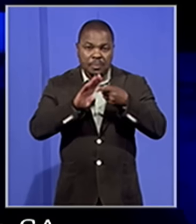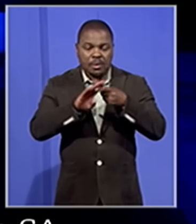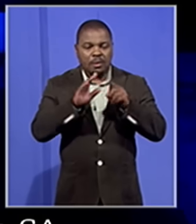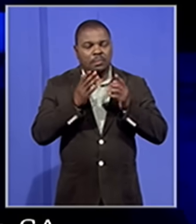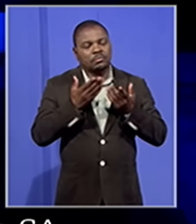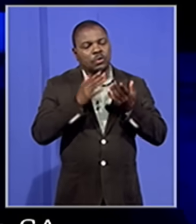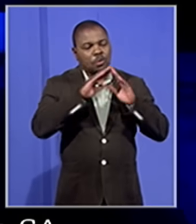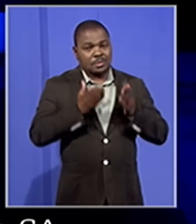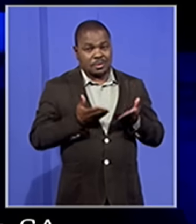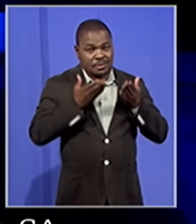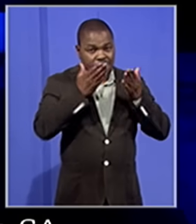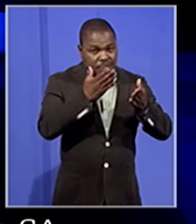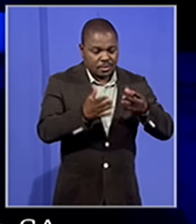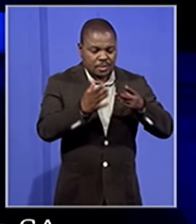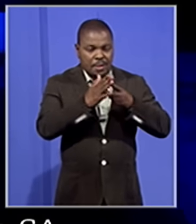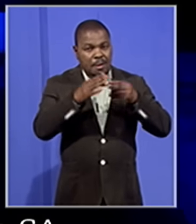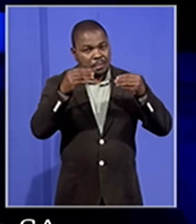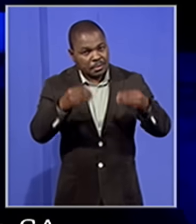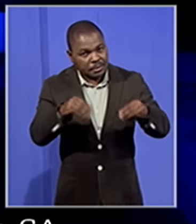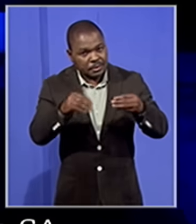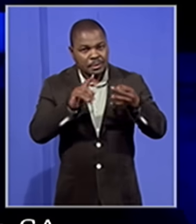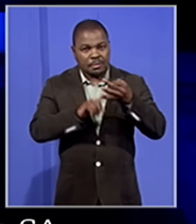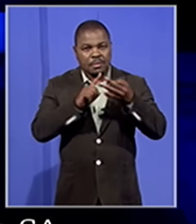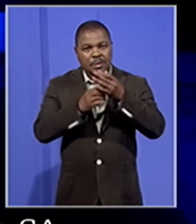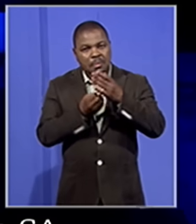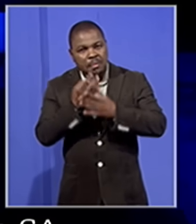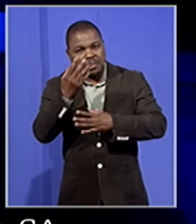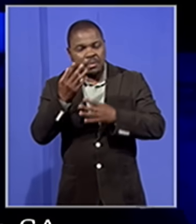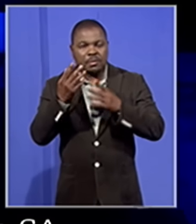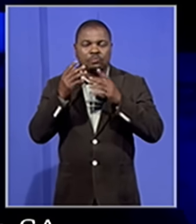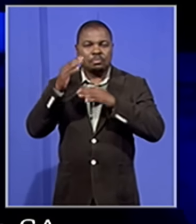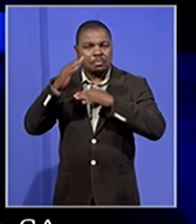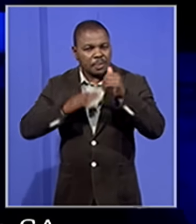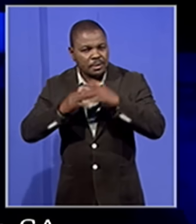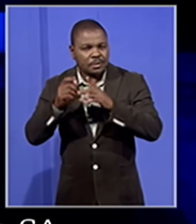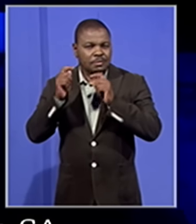tsa setjhaba, kgwebisano, tlhahiso, kaho, dipalangwang le kgwebo.